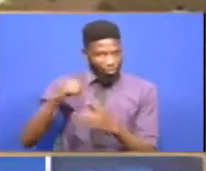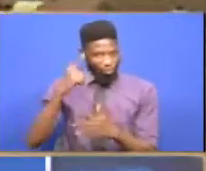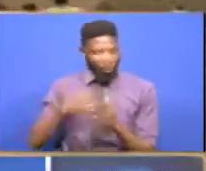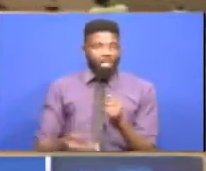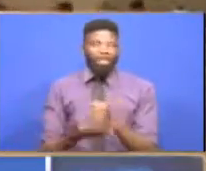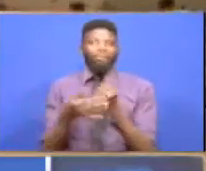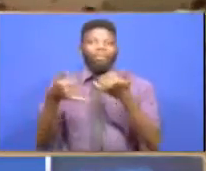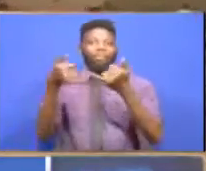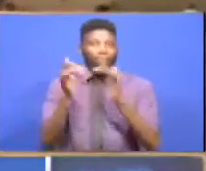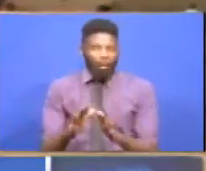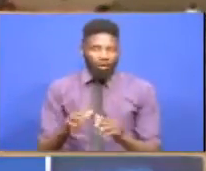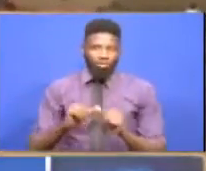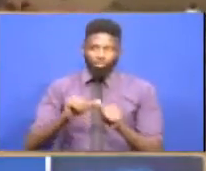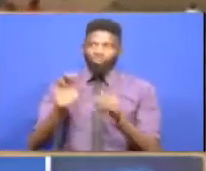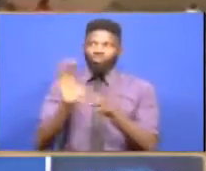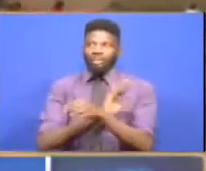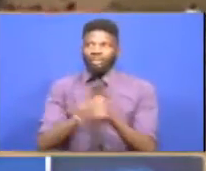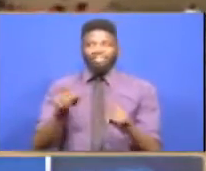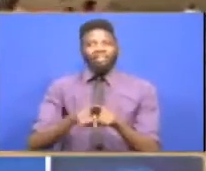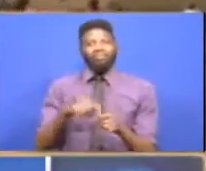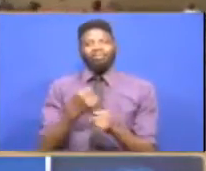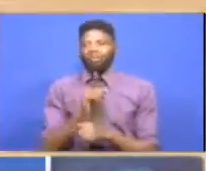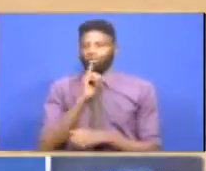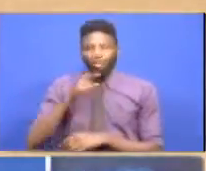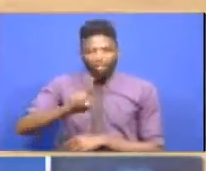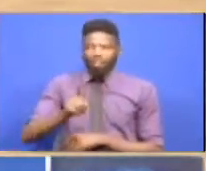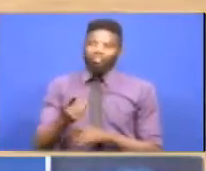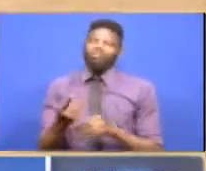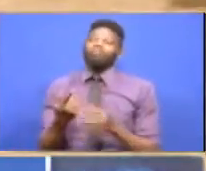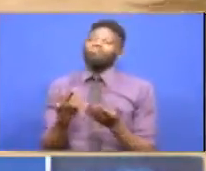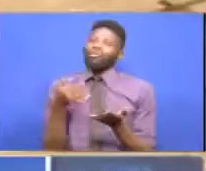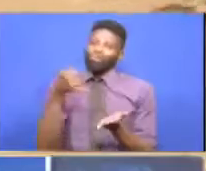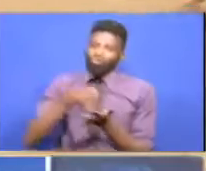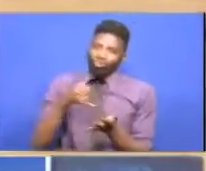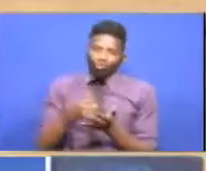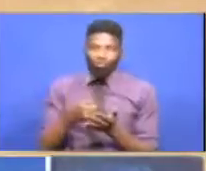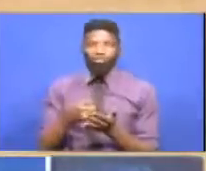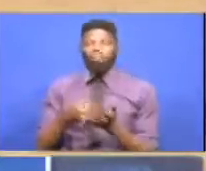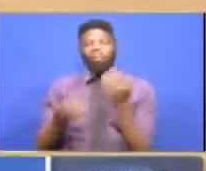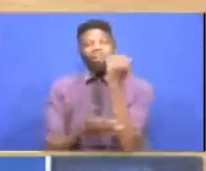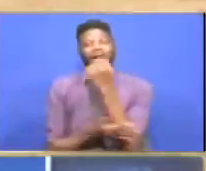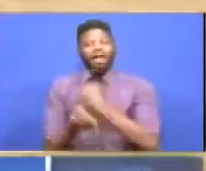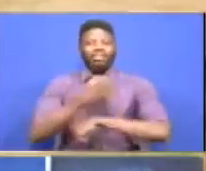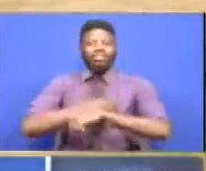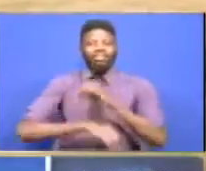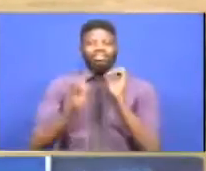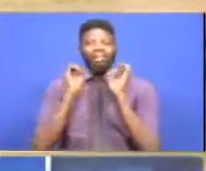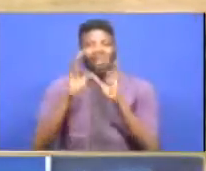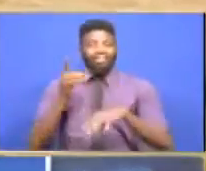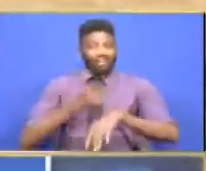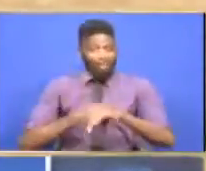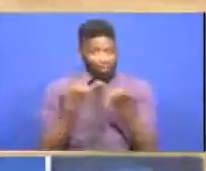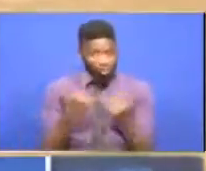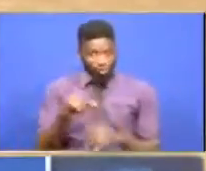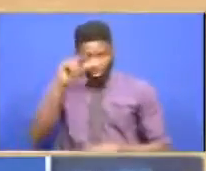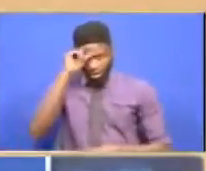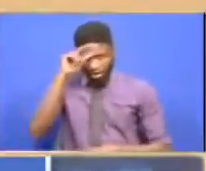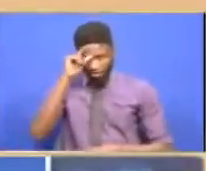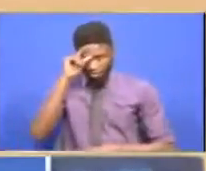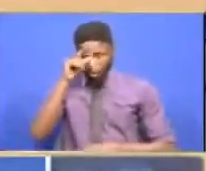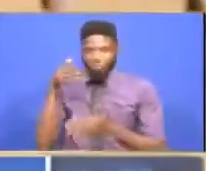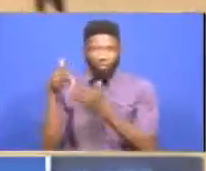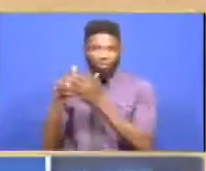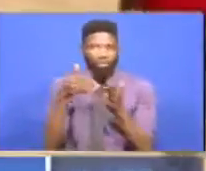keep busy and prevent them from engaging in bad vices, especially in this time when the government has restricted any